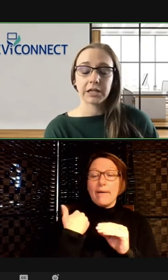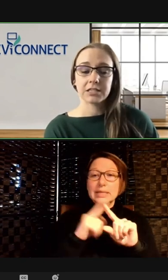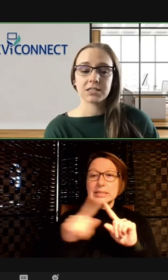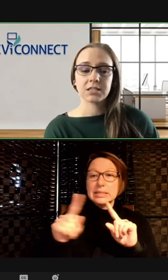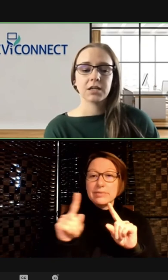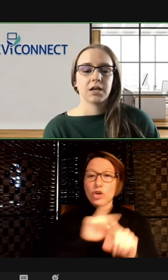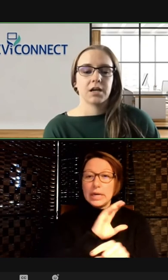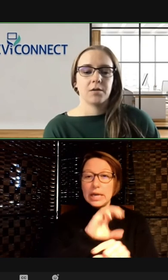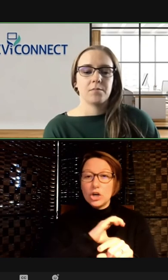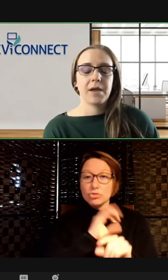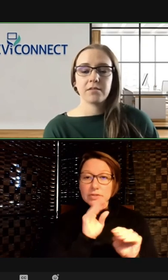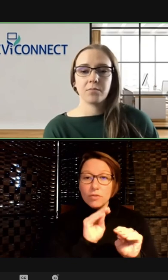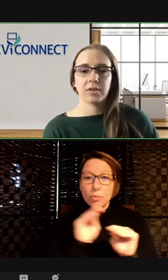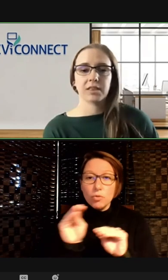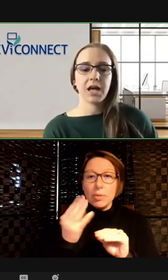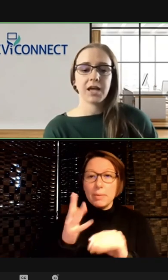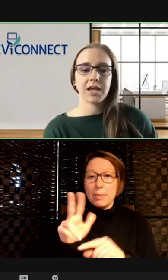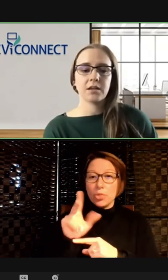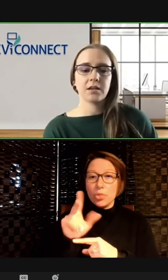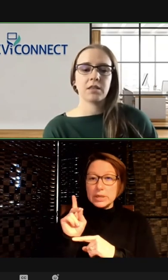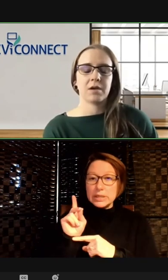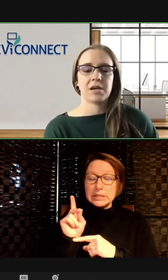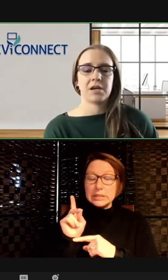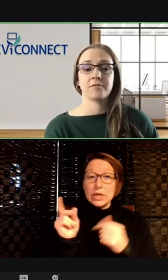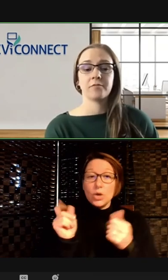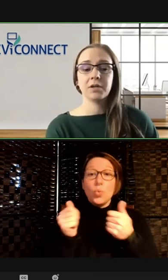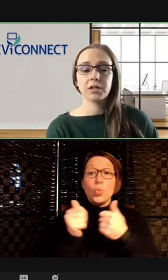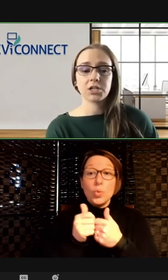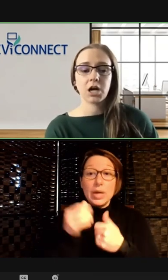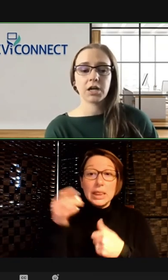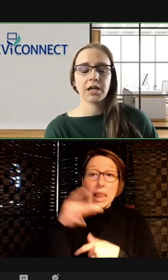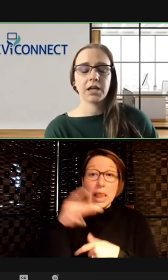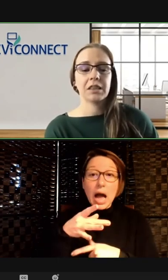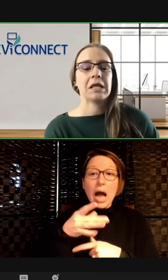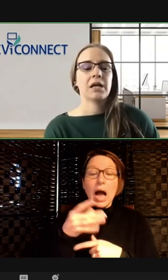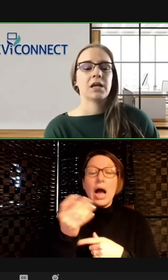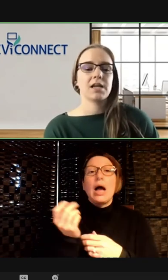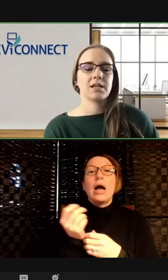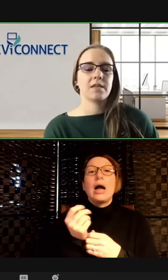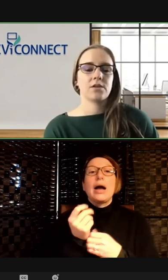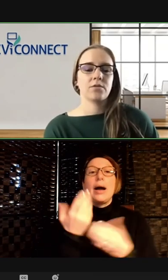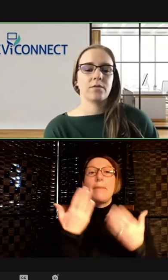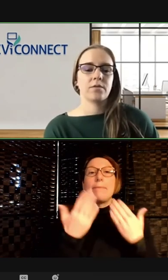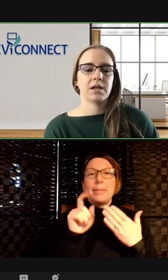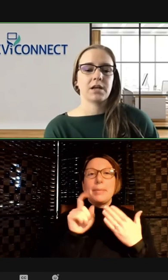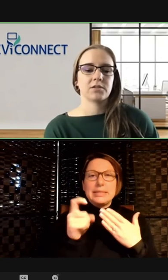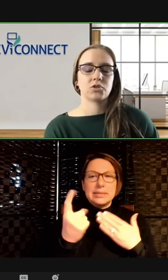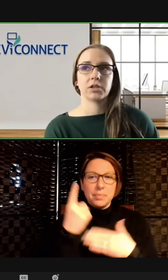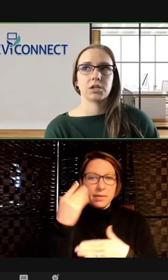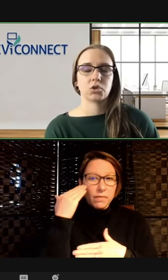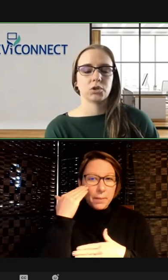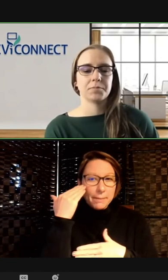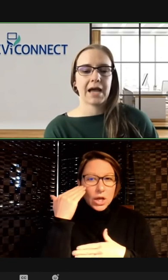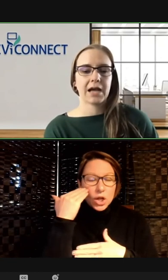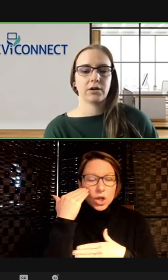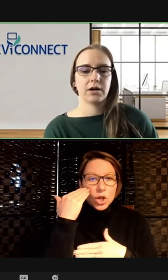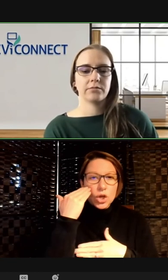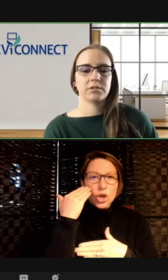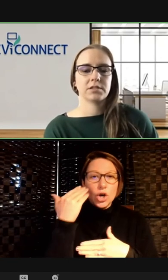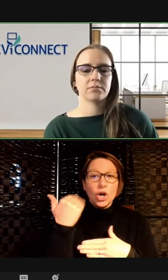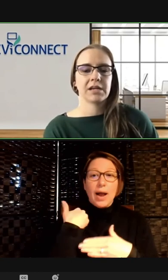3D targets, pair them with light. They might need to be a familiar target, likely that you need to have a strictly